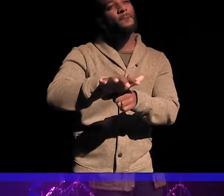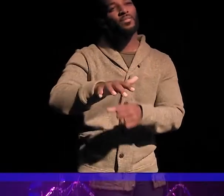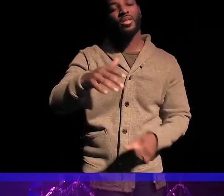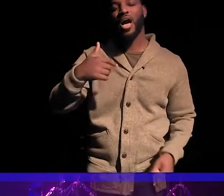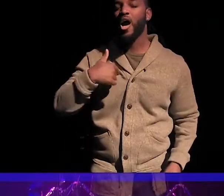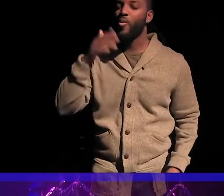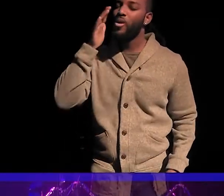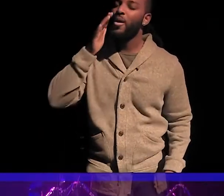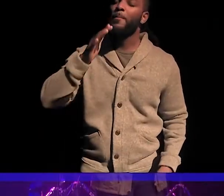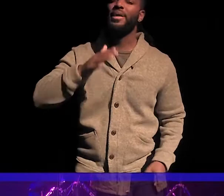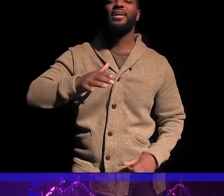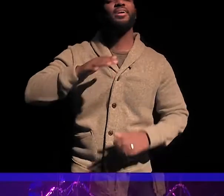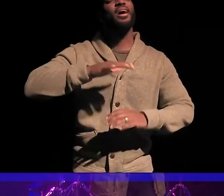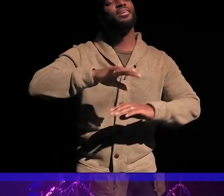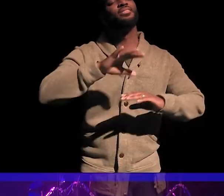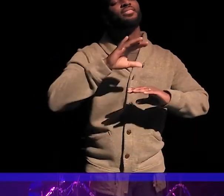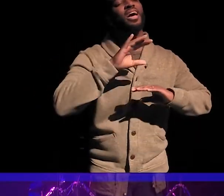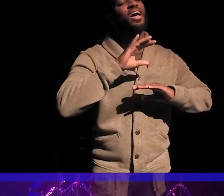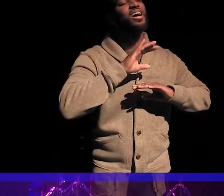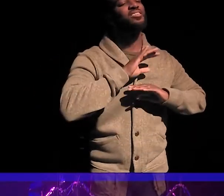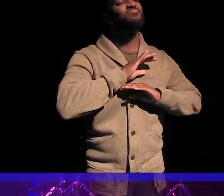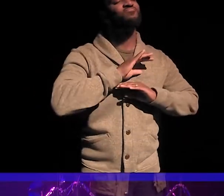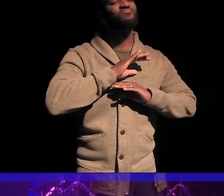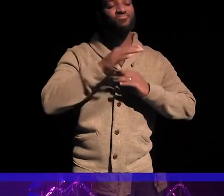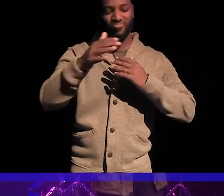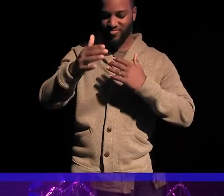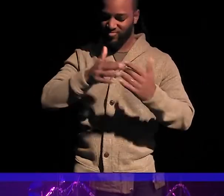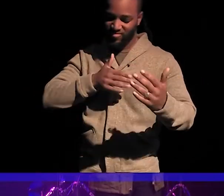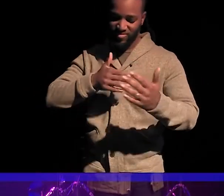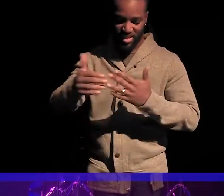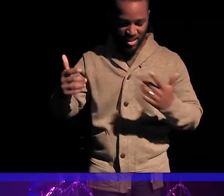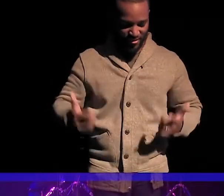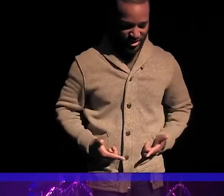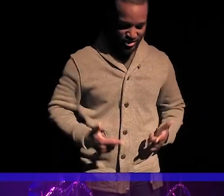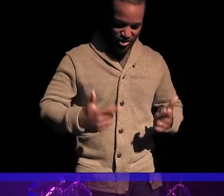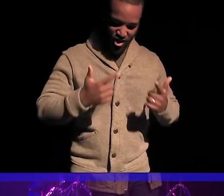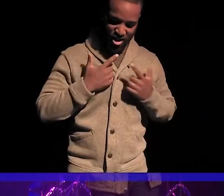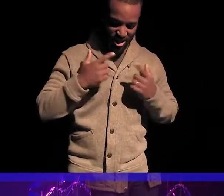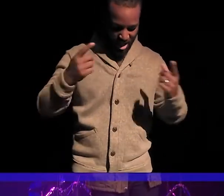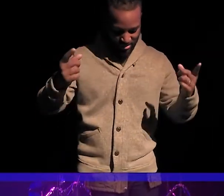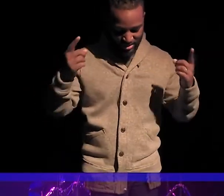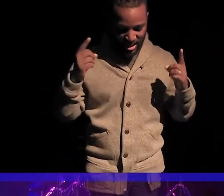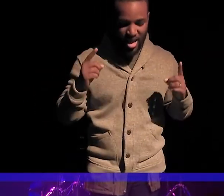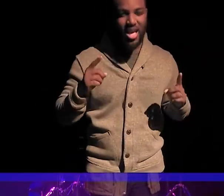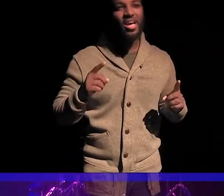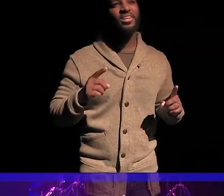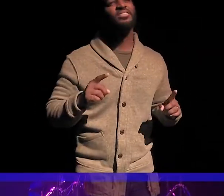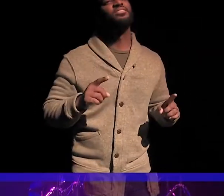So I will be content in every circle.